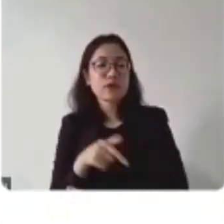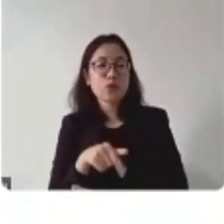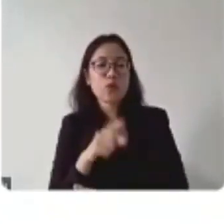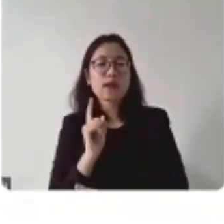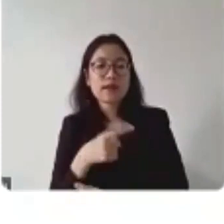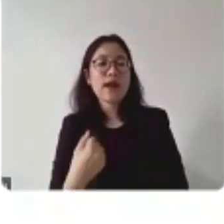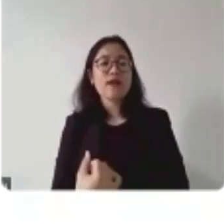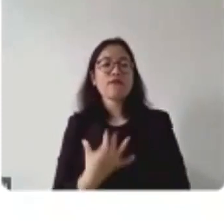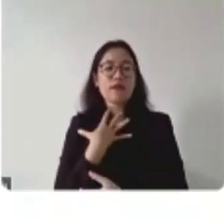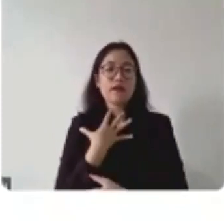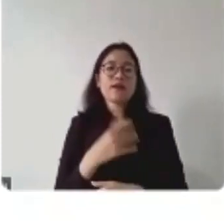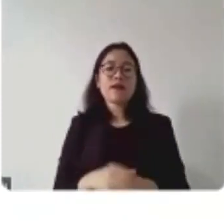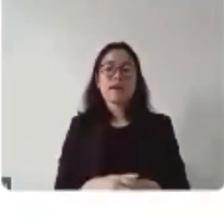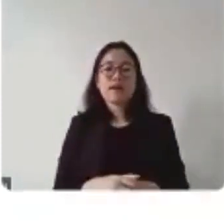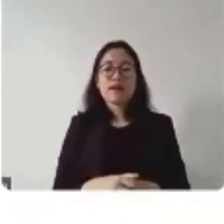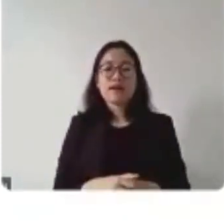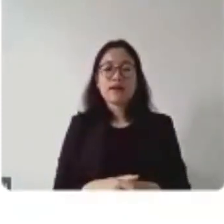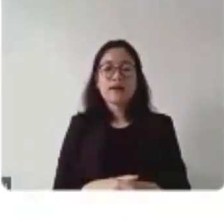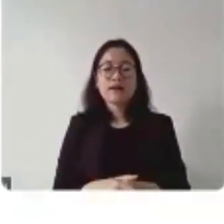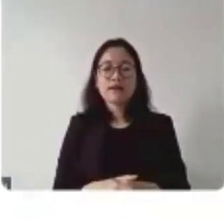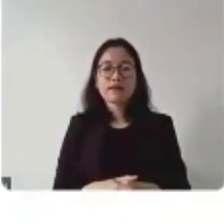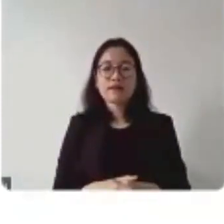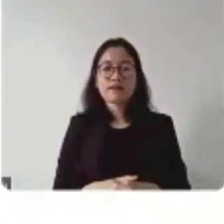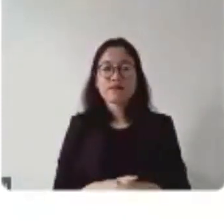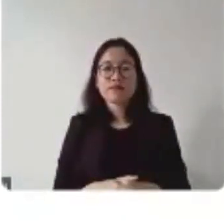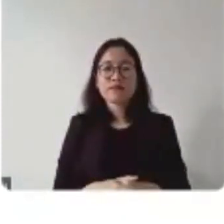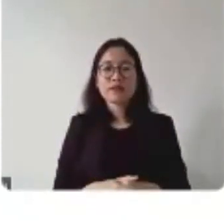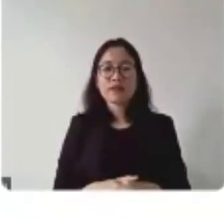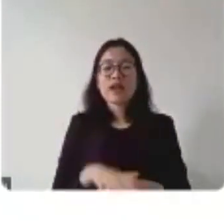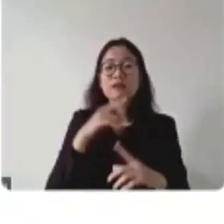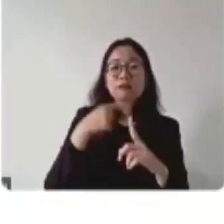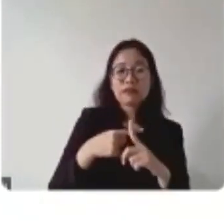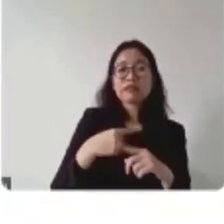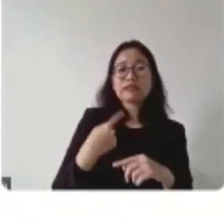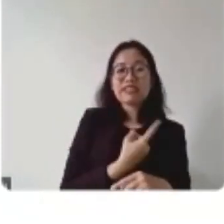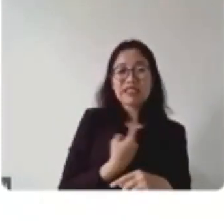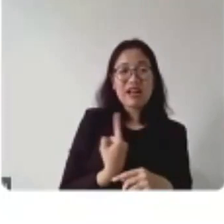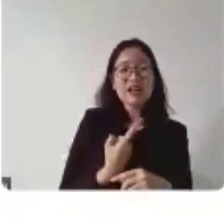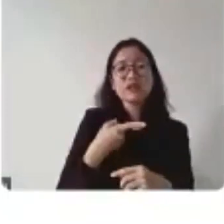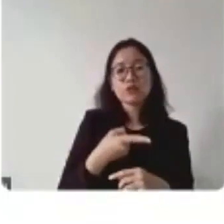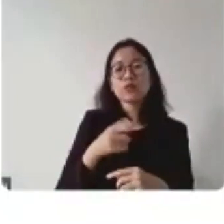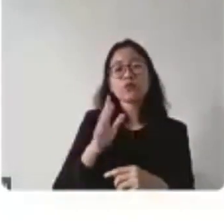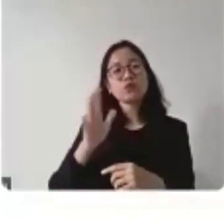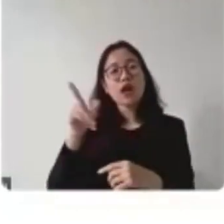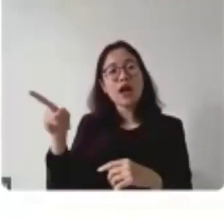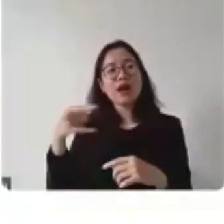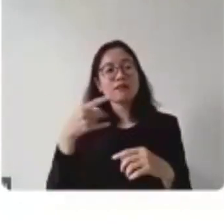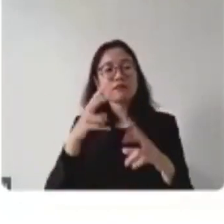and we also know that this can then go on to lead to other problems later in life. Climate